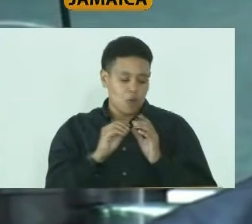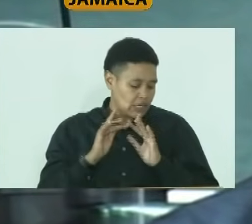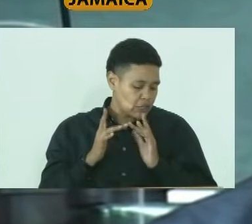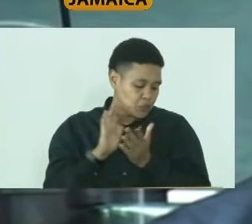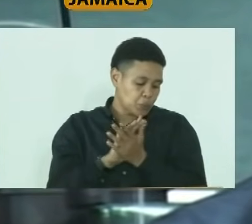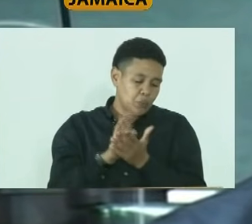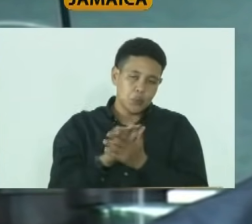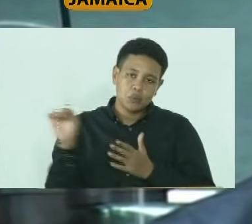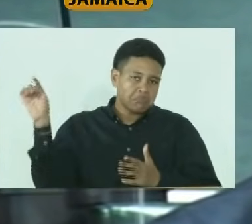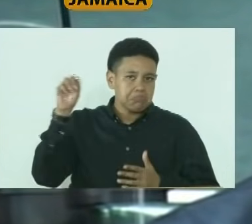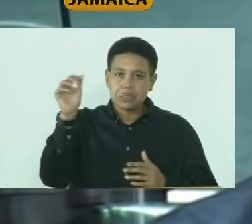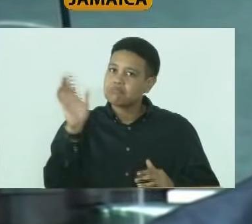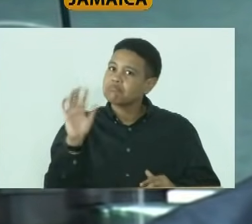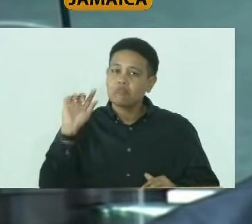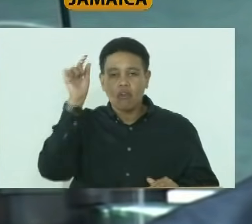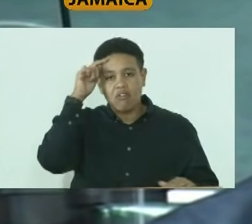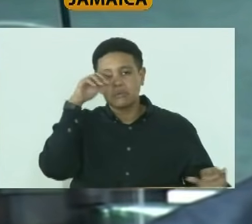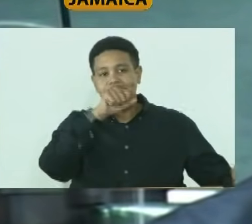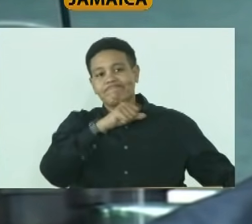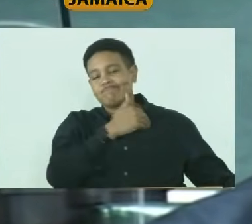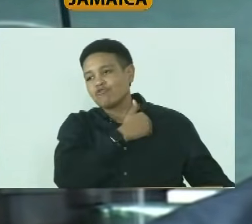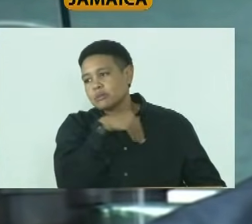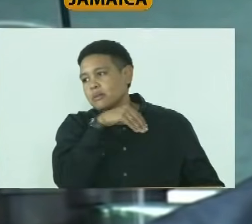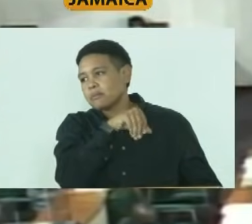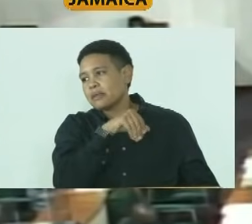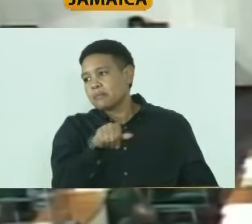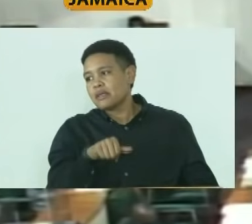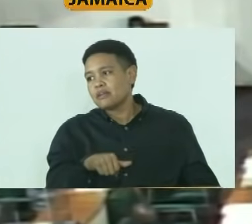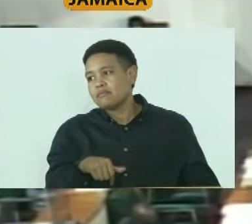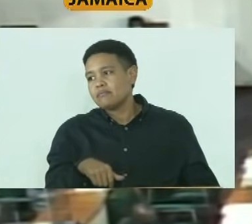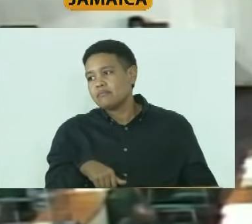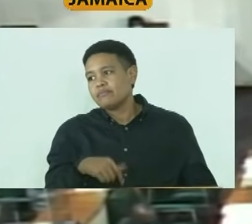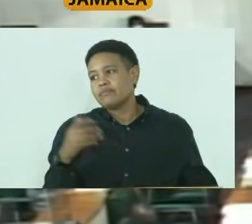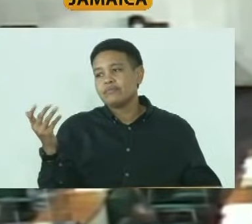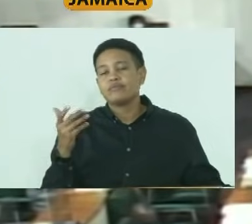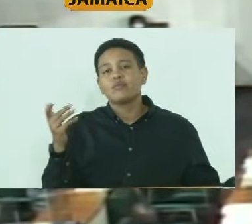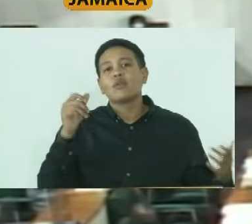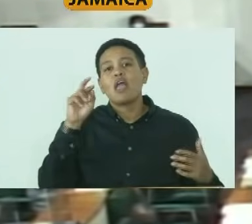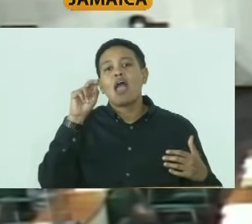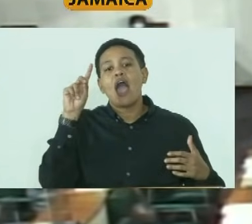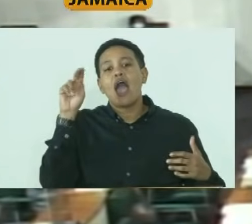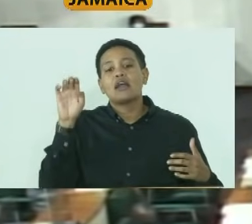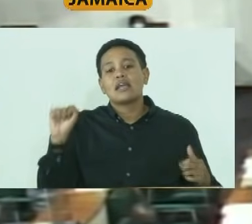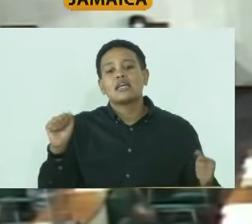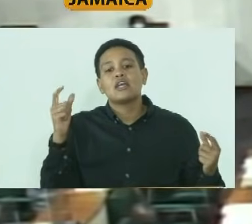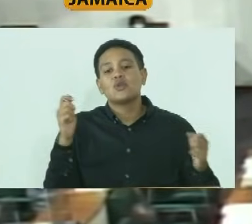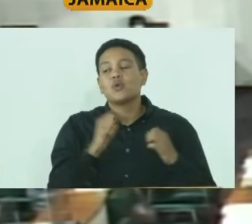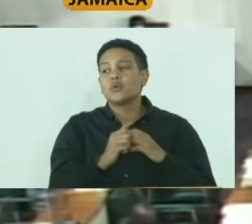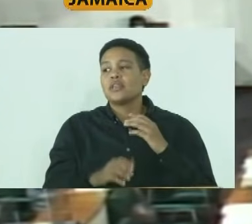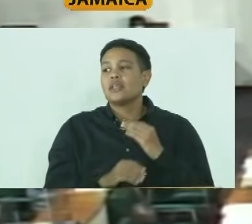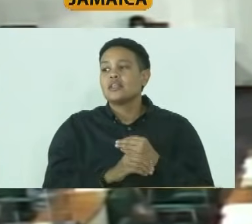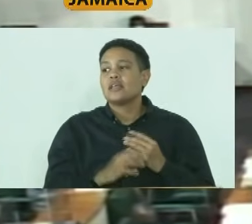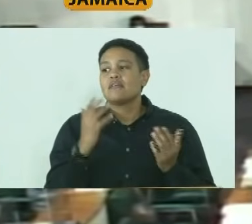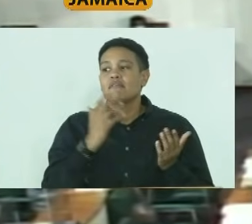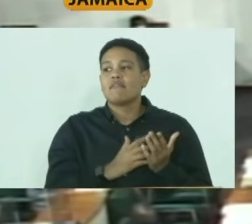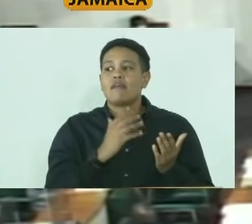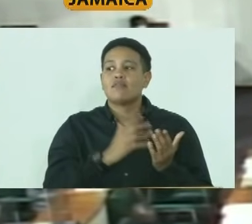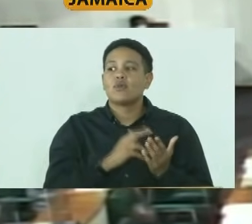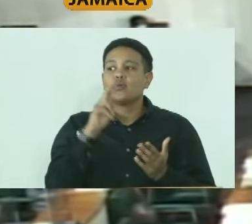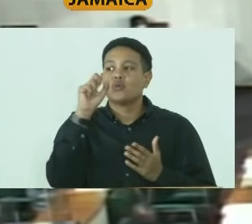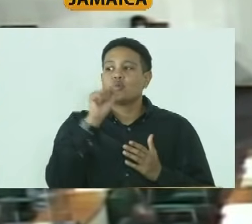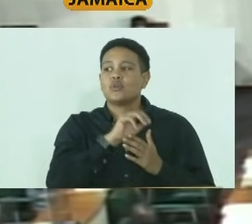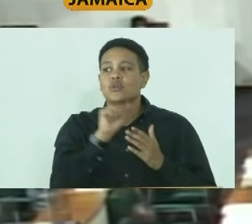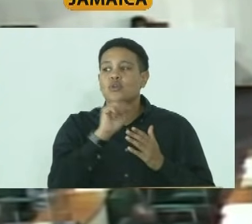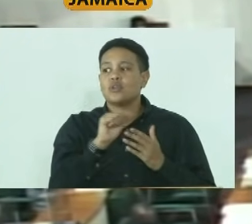So just think, Madam Speaker and colleagues, what Arden can do with an additional 5,000 US dollars a